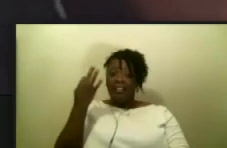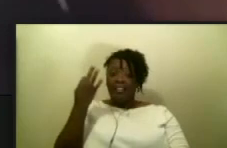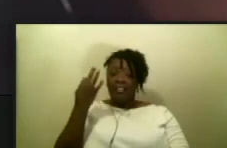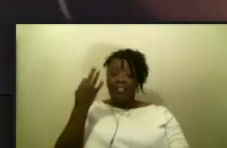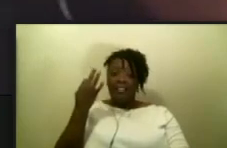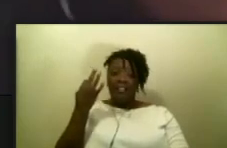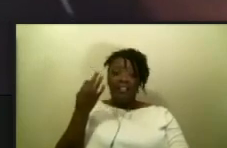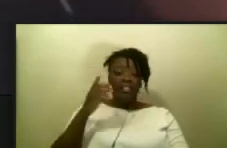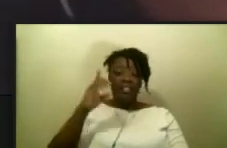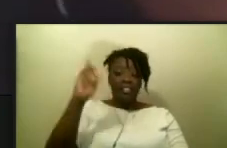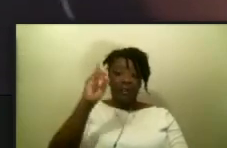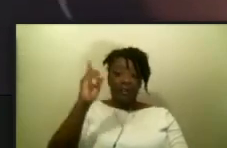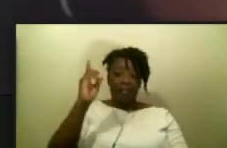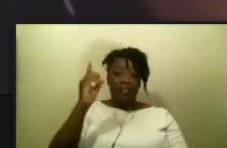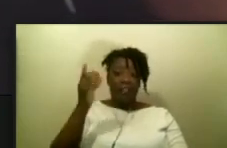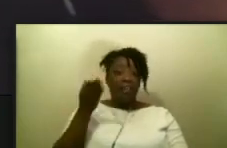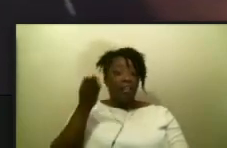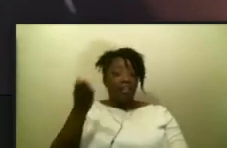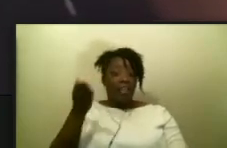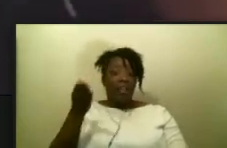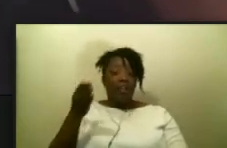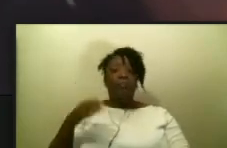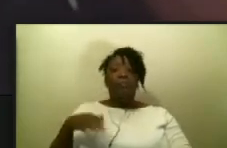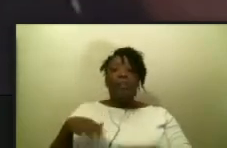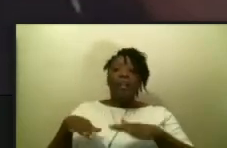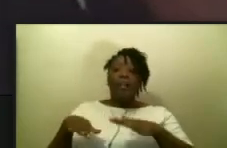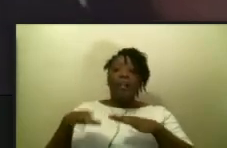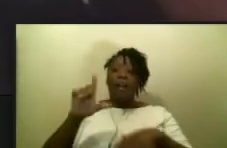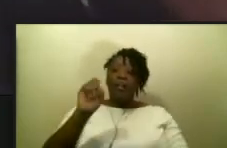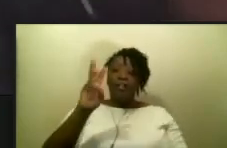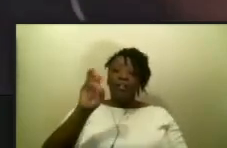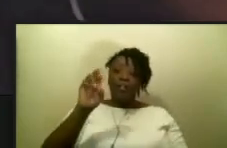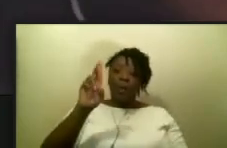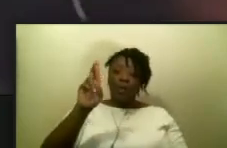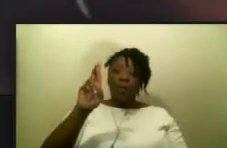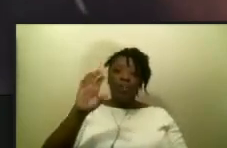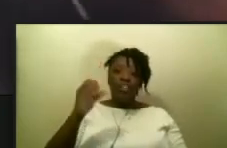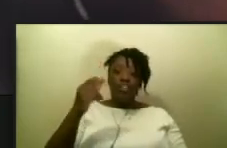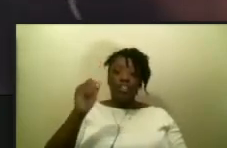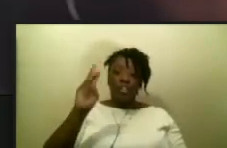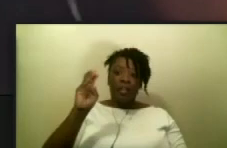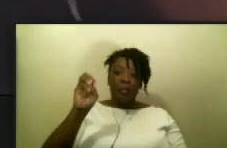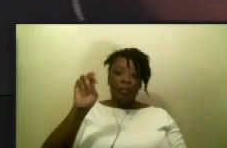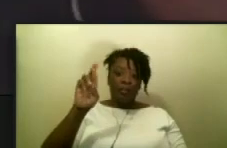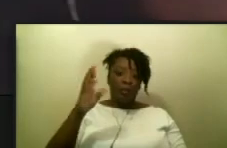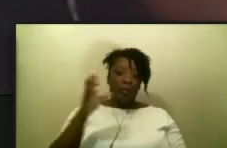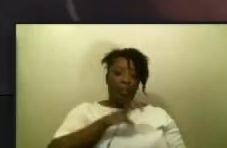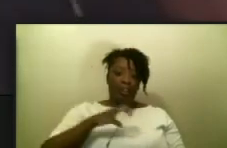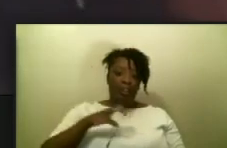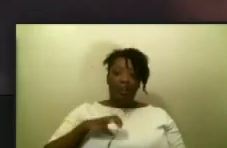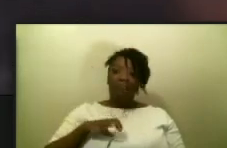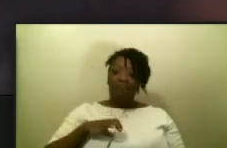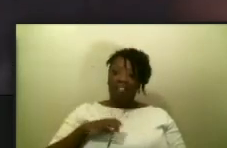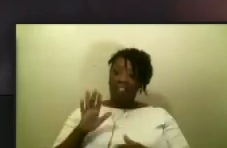in the House being the lower chamber in Congress, passed their own bill.